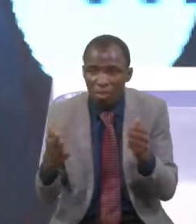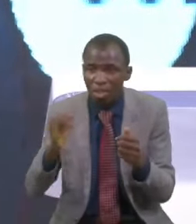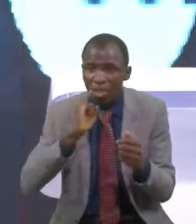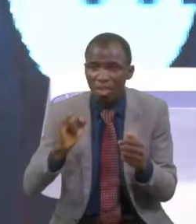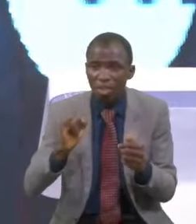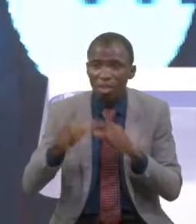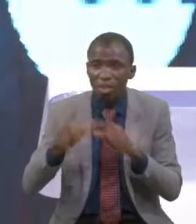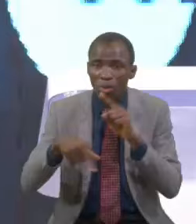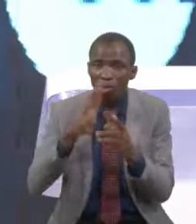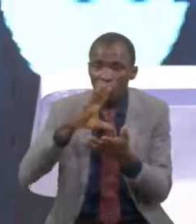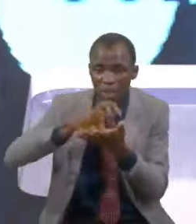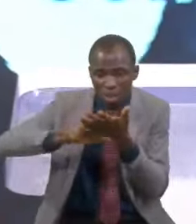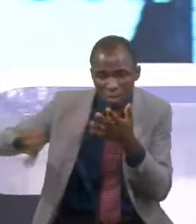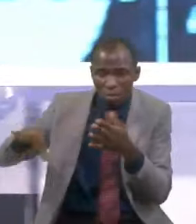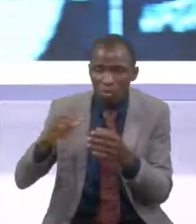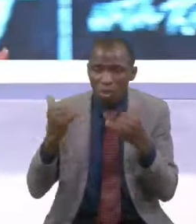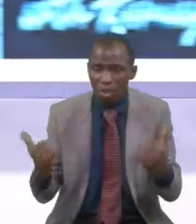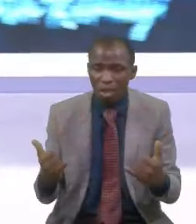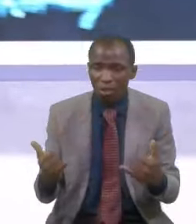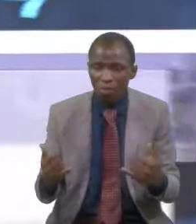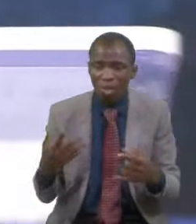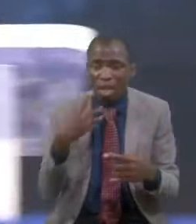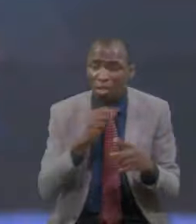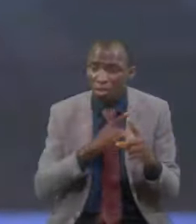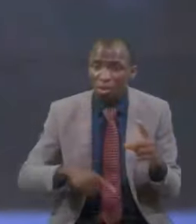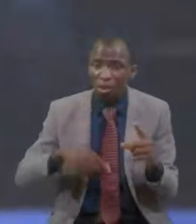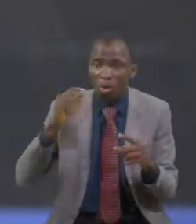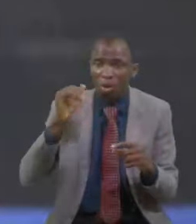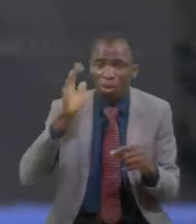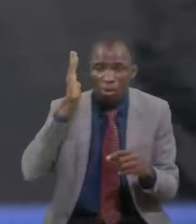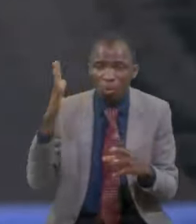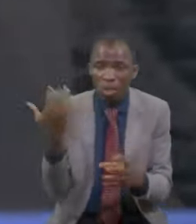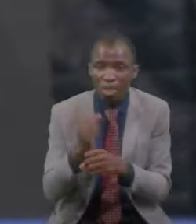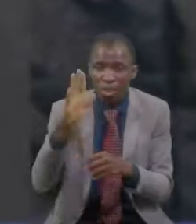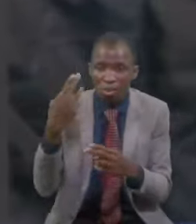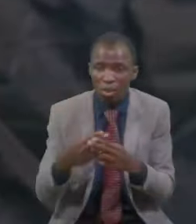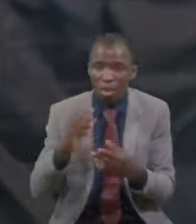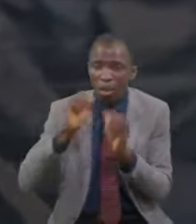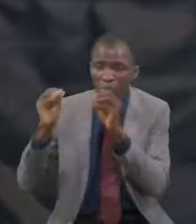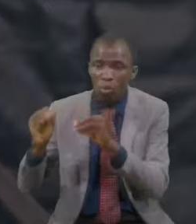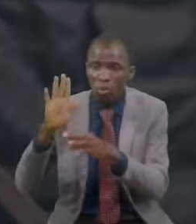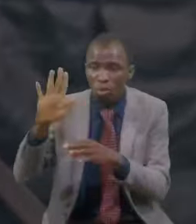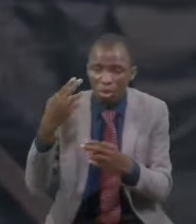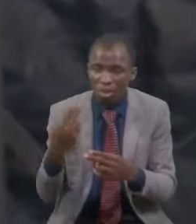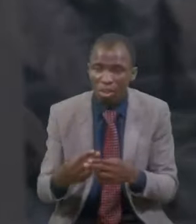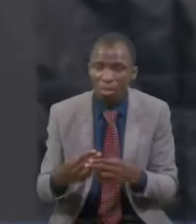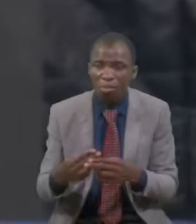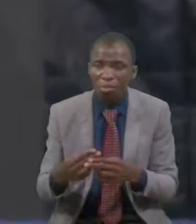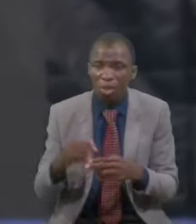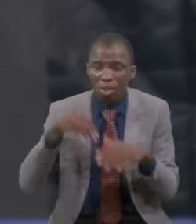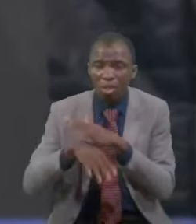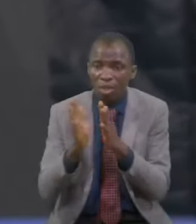away now. And the Lord is going to take your name and put your name in the book of